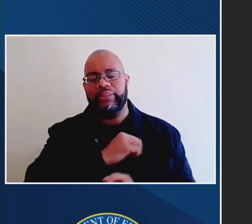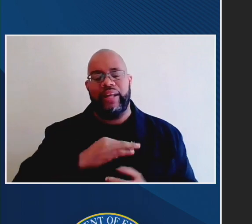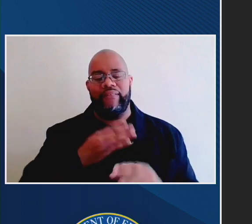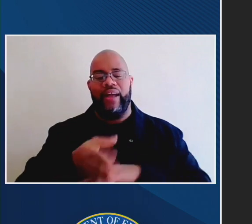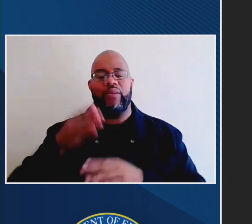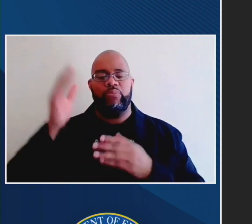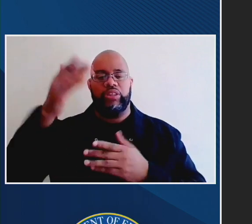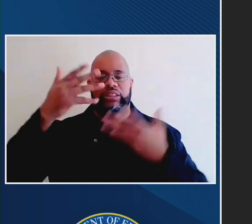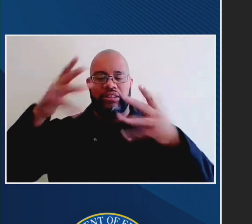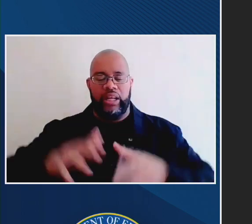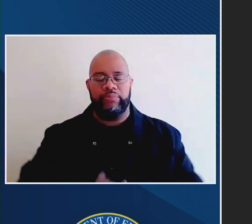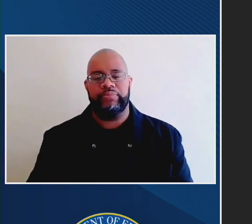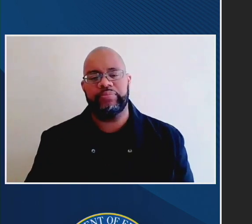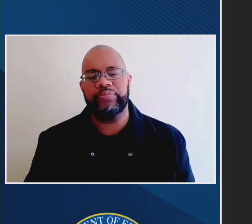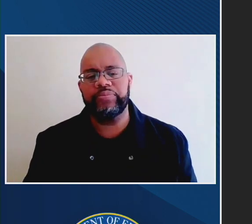done.